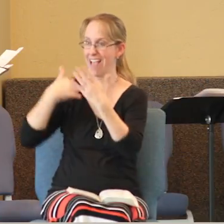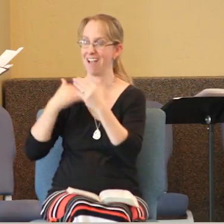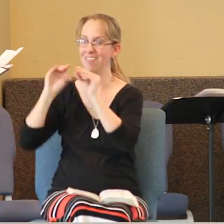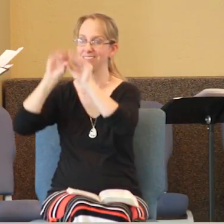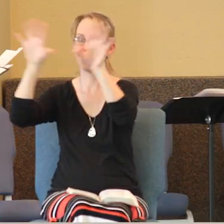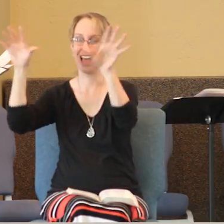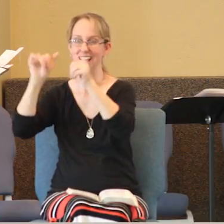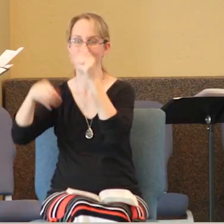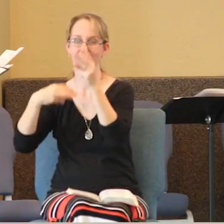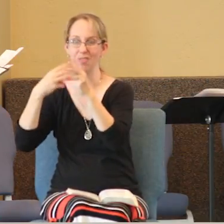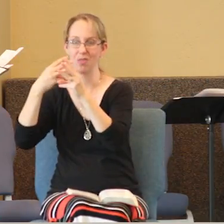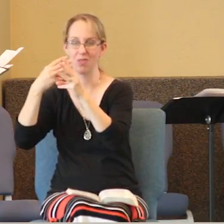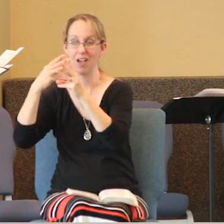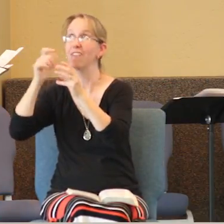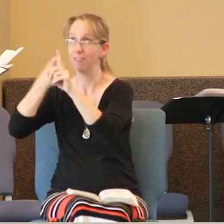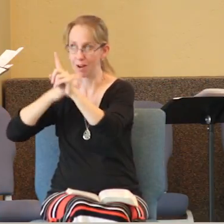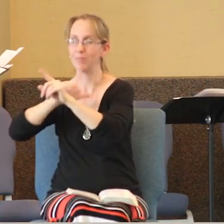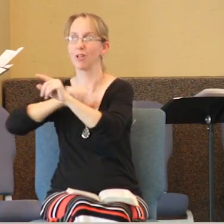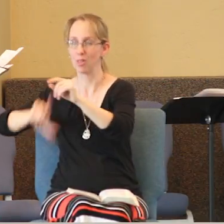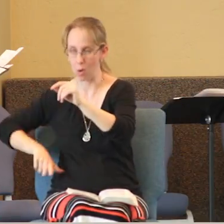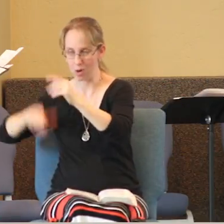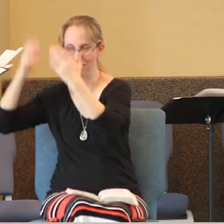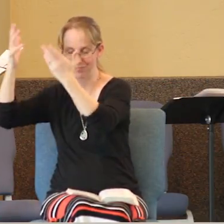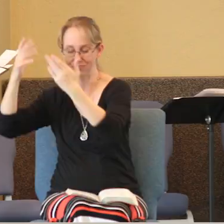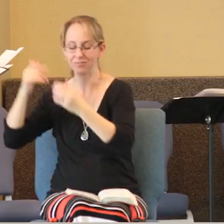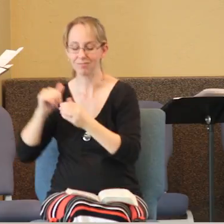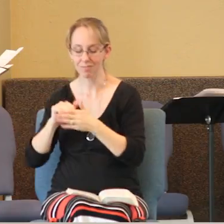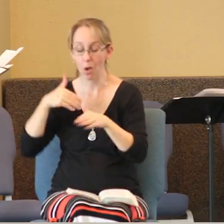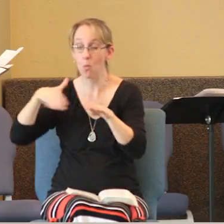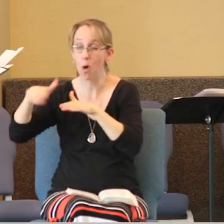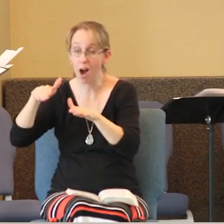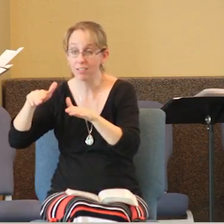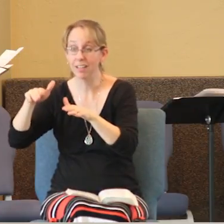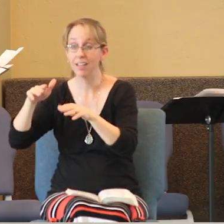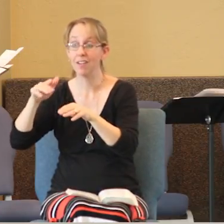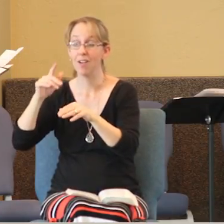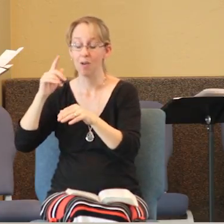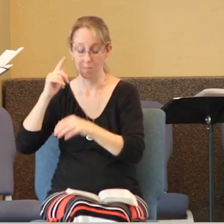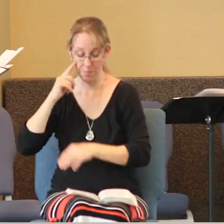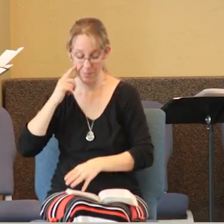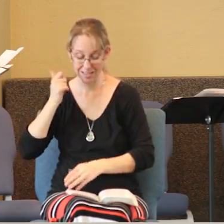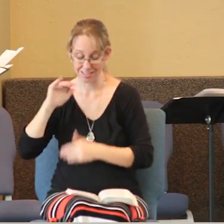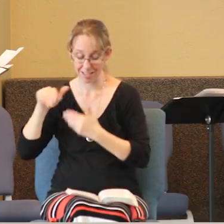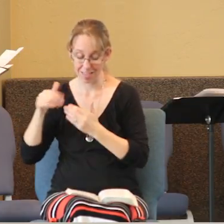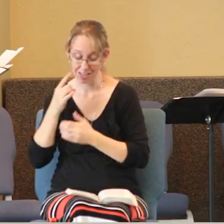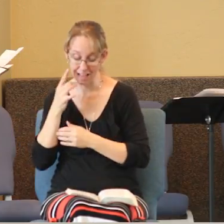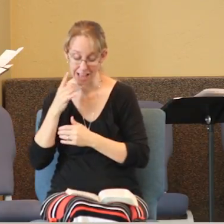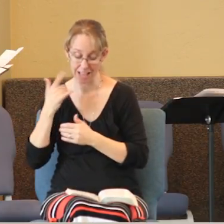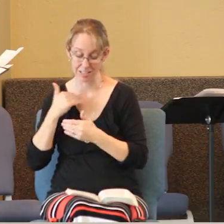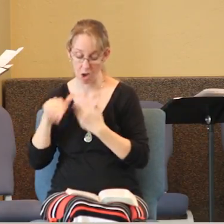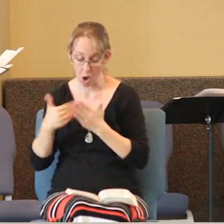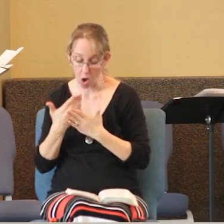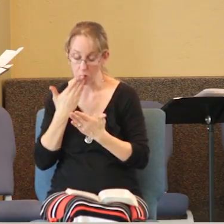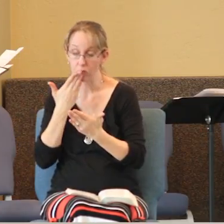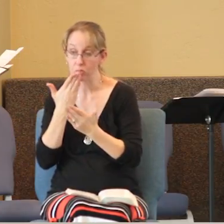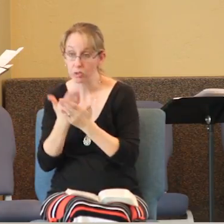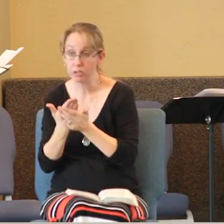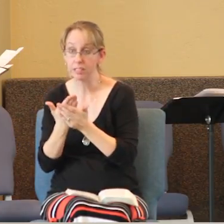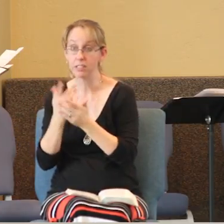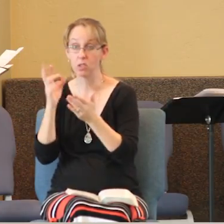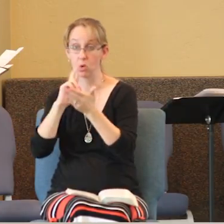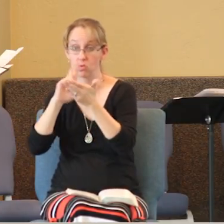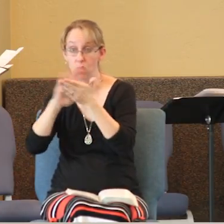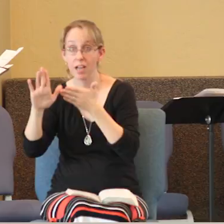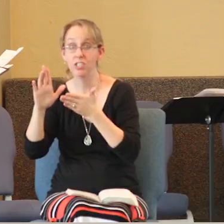Lord. Walk as children of light, for the fruit of light consists in all goodness and righteousness